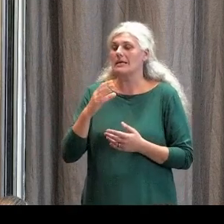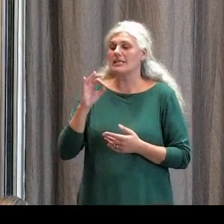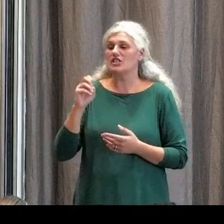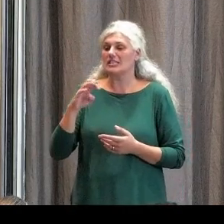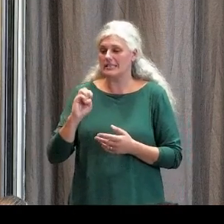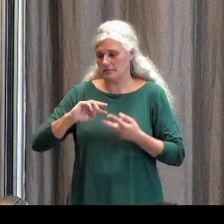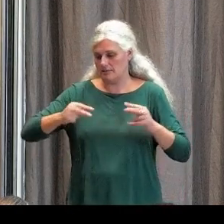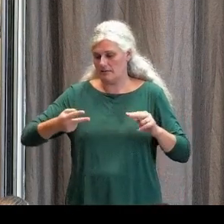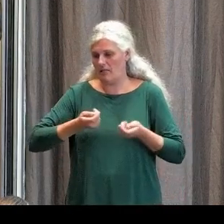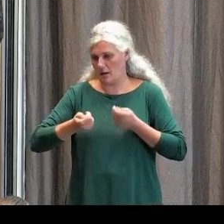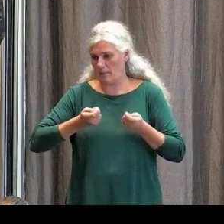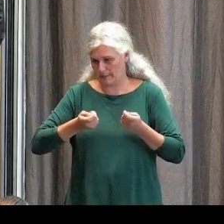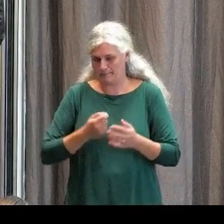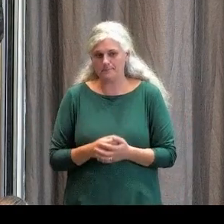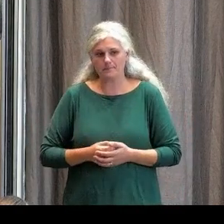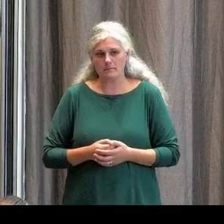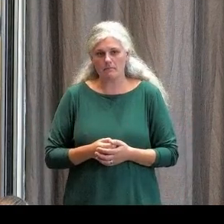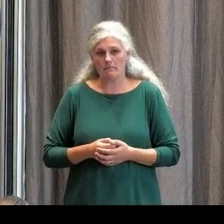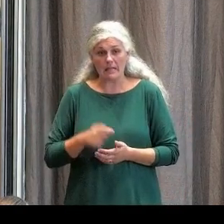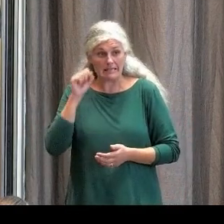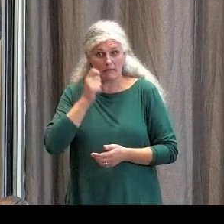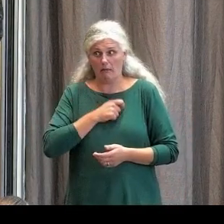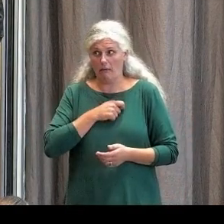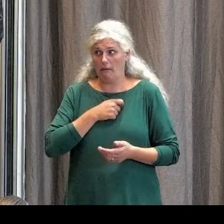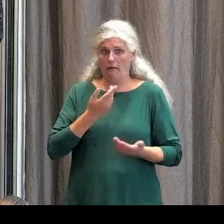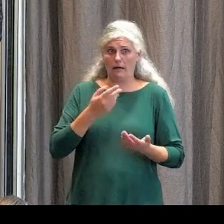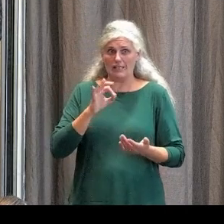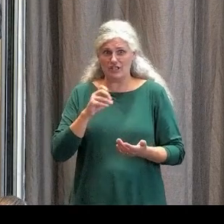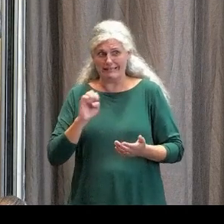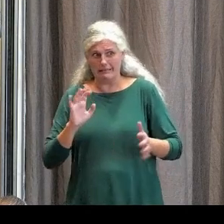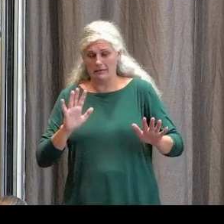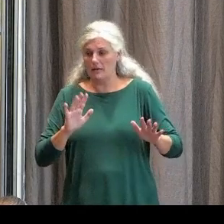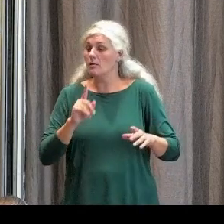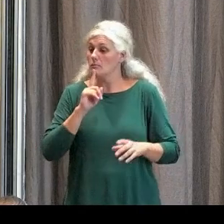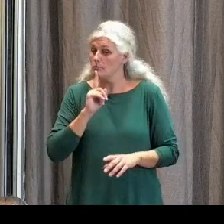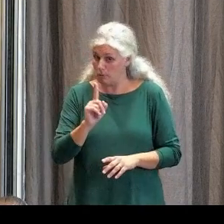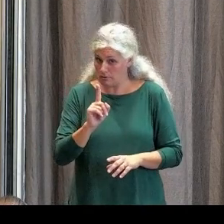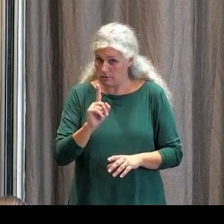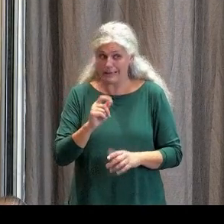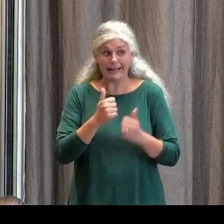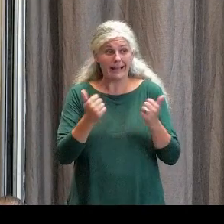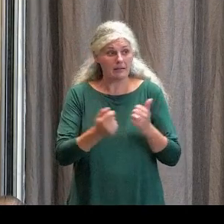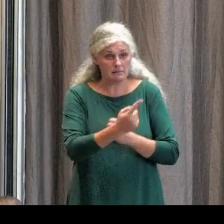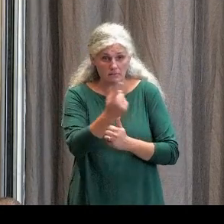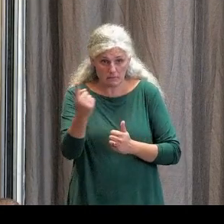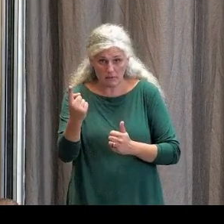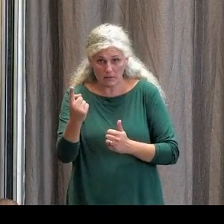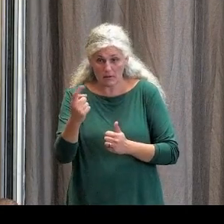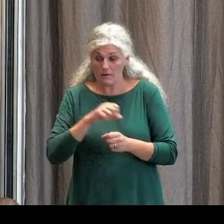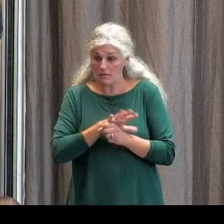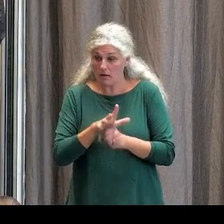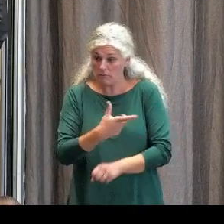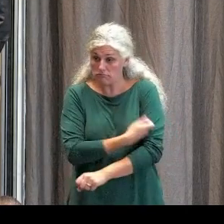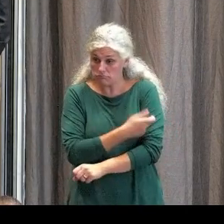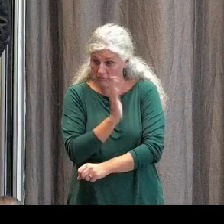therapy, and that sounds scary, right? But if any of you took a COVID